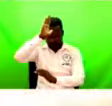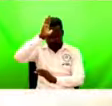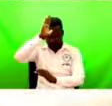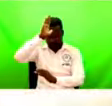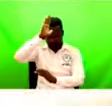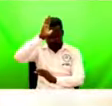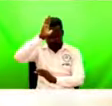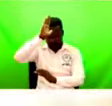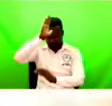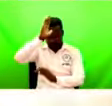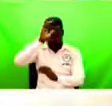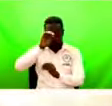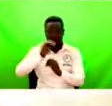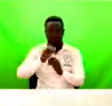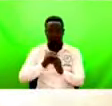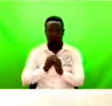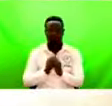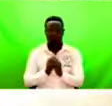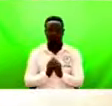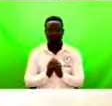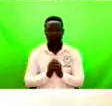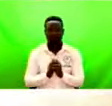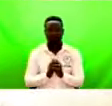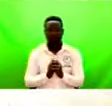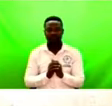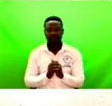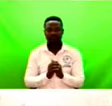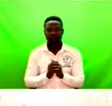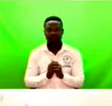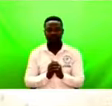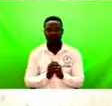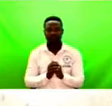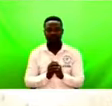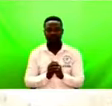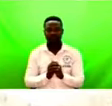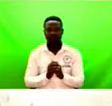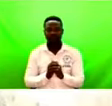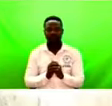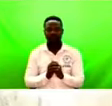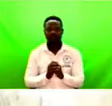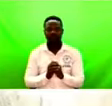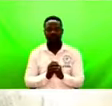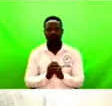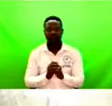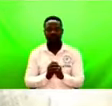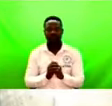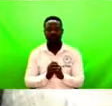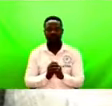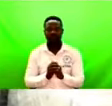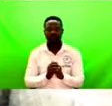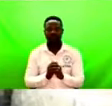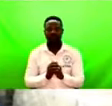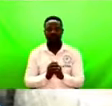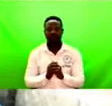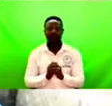the GS wants me to call you first. So once he's the GS, please come forward first.